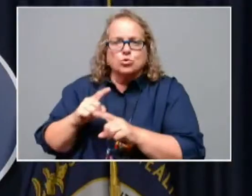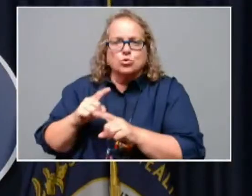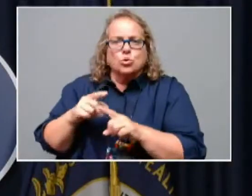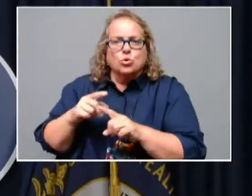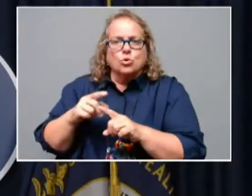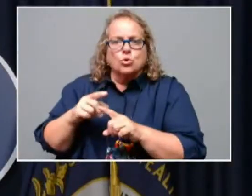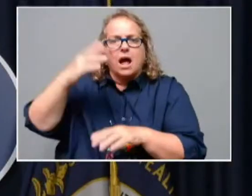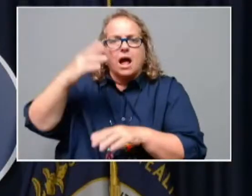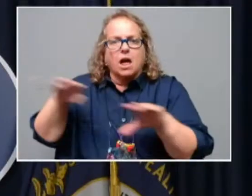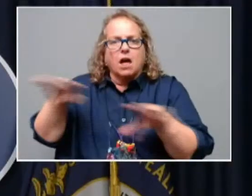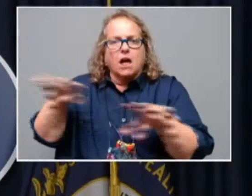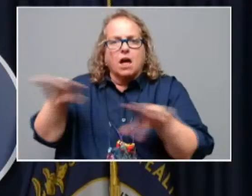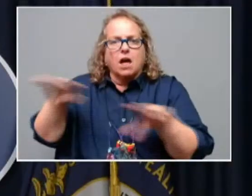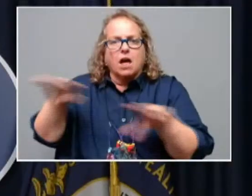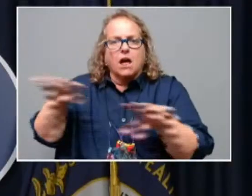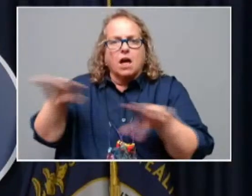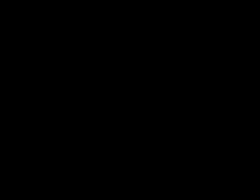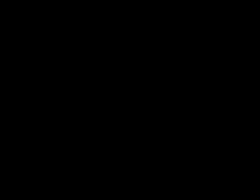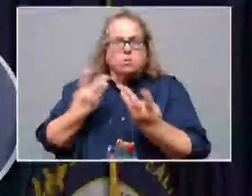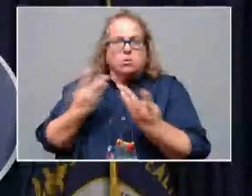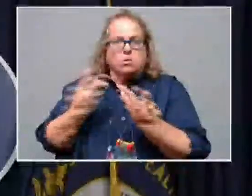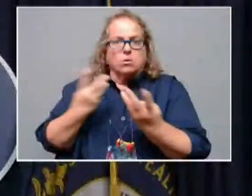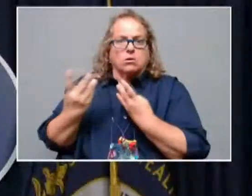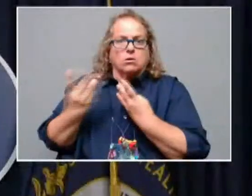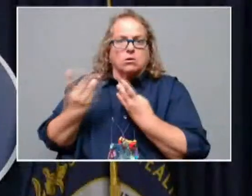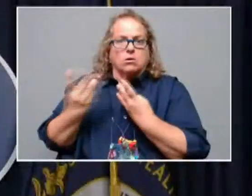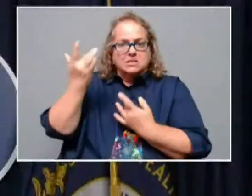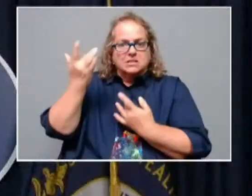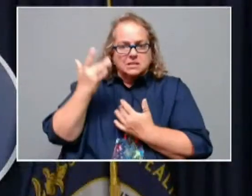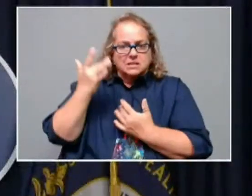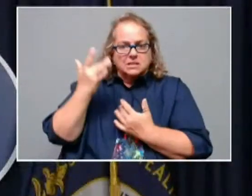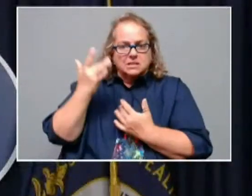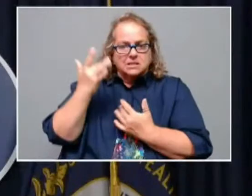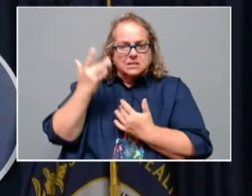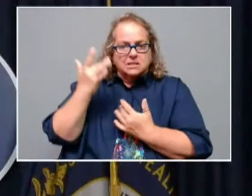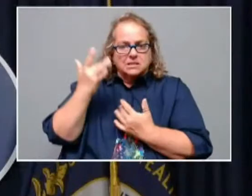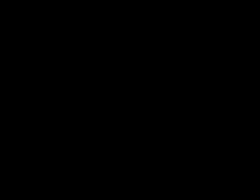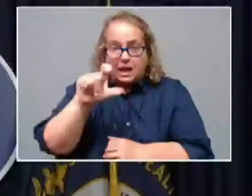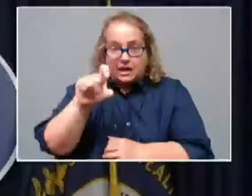of care. Alex Akisto from the Herald Leader.